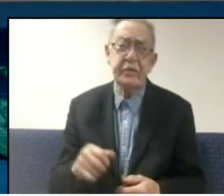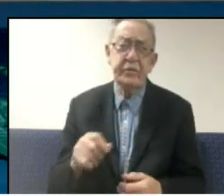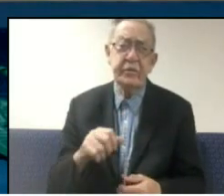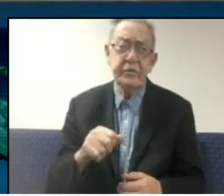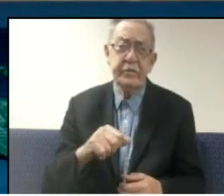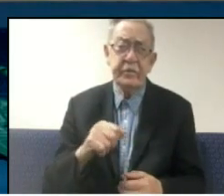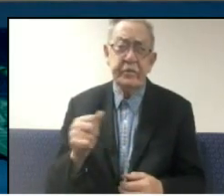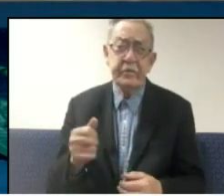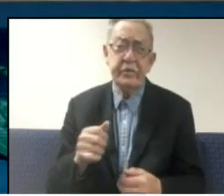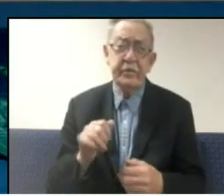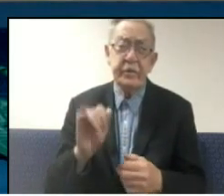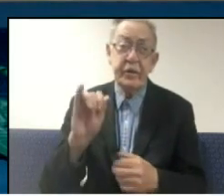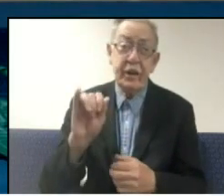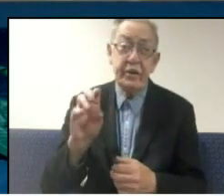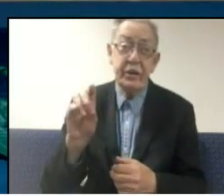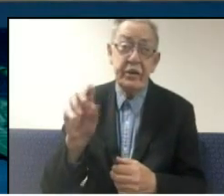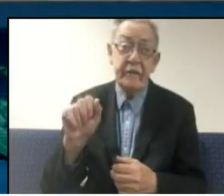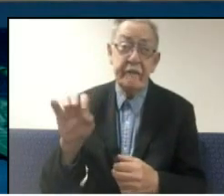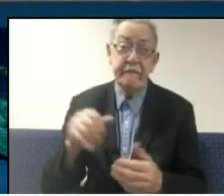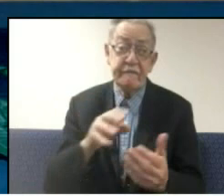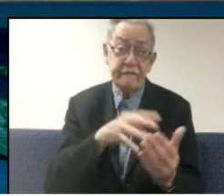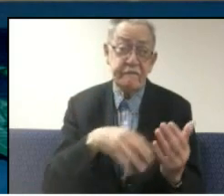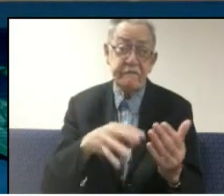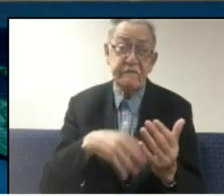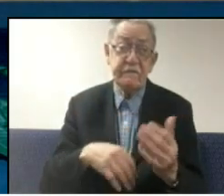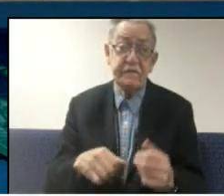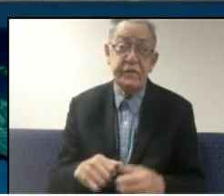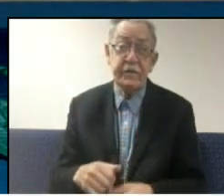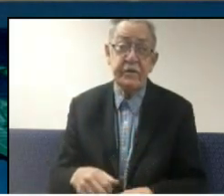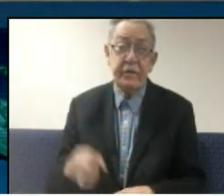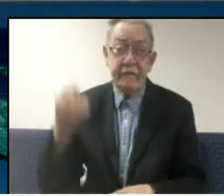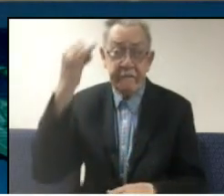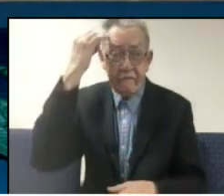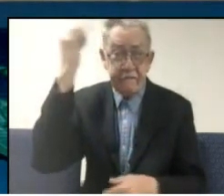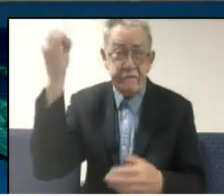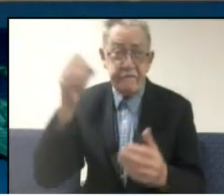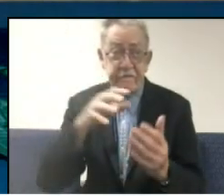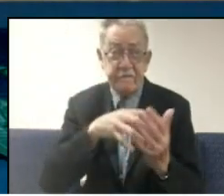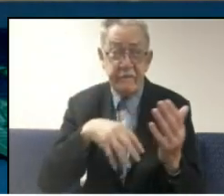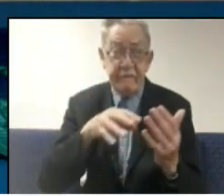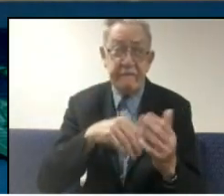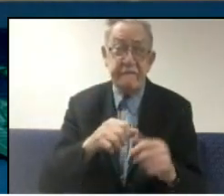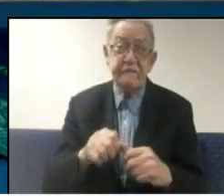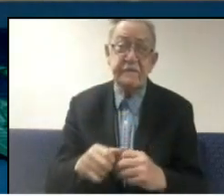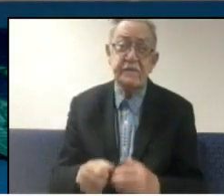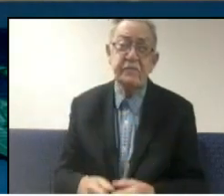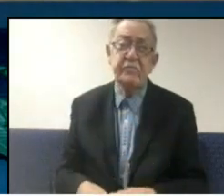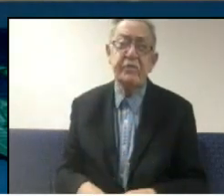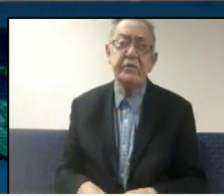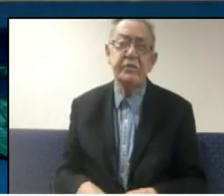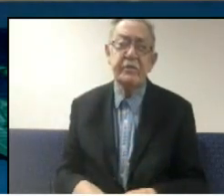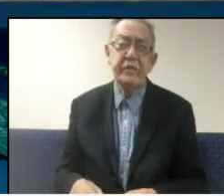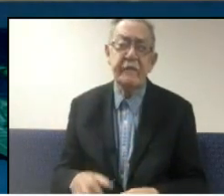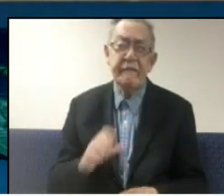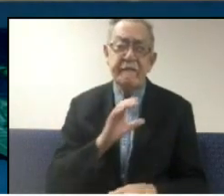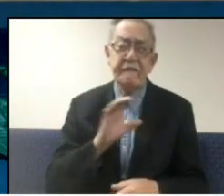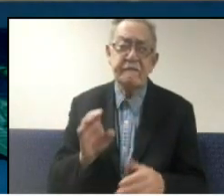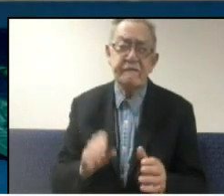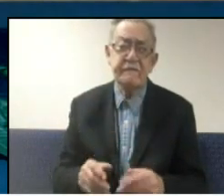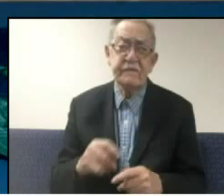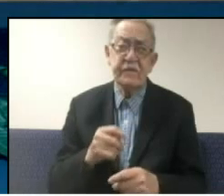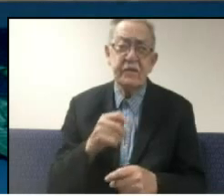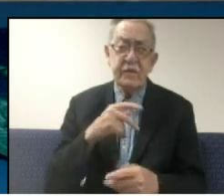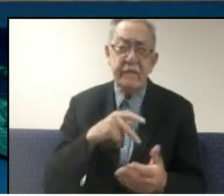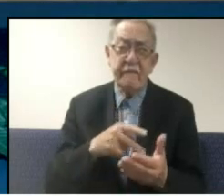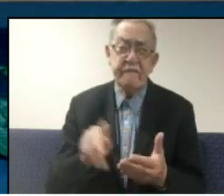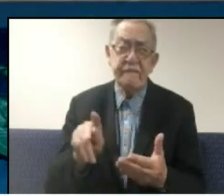an ideology or a philosophy. Now, how does the world view Christianity today? Pure Christianity, it